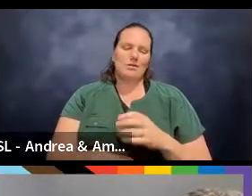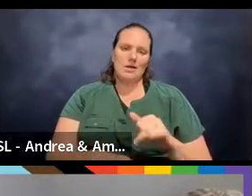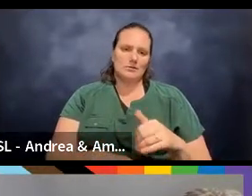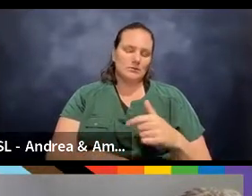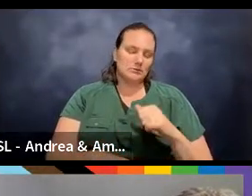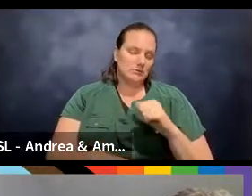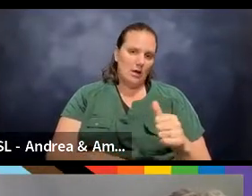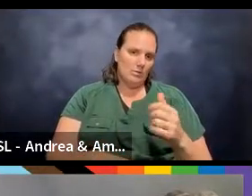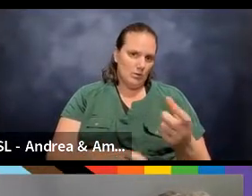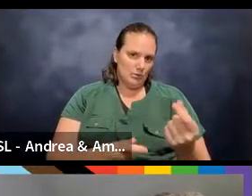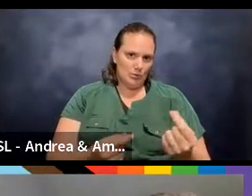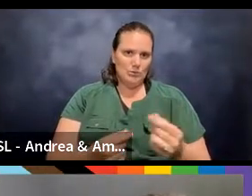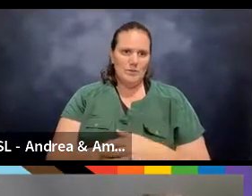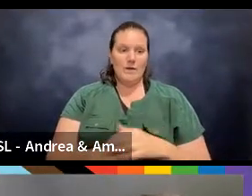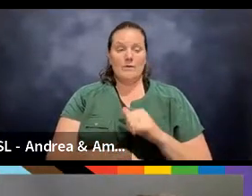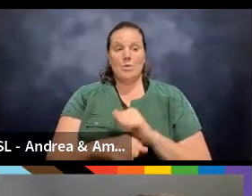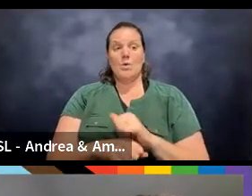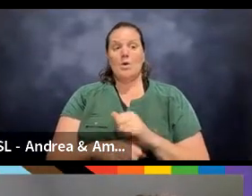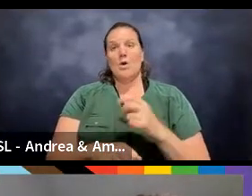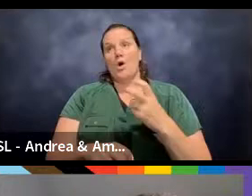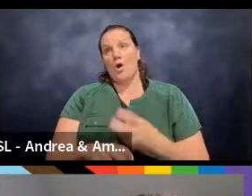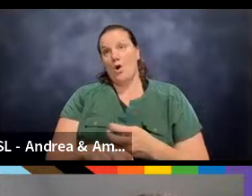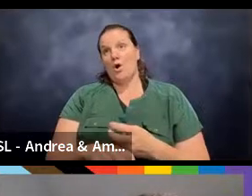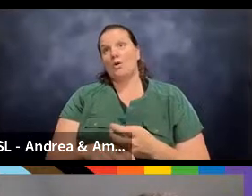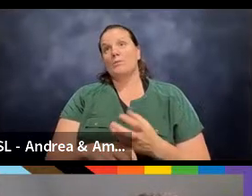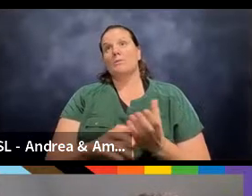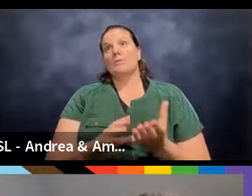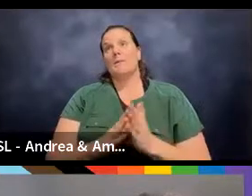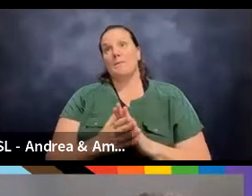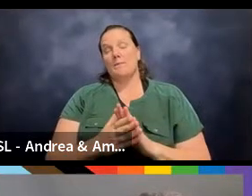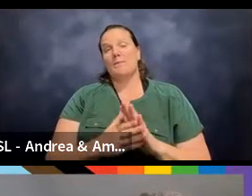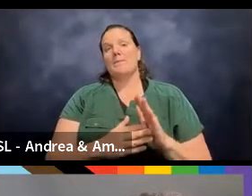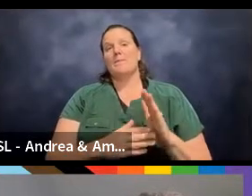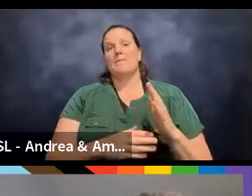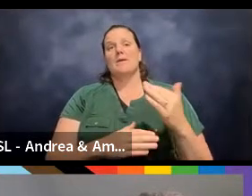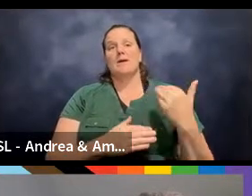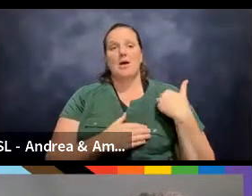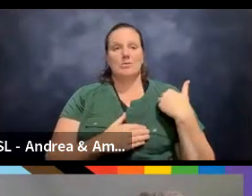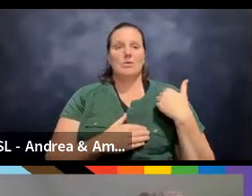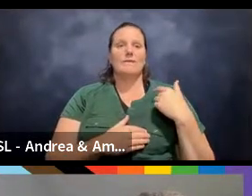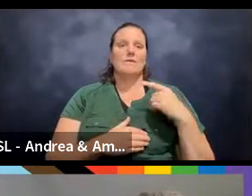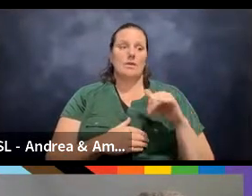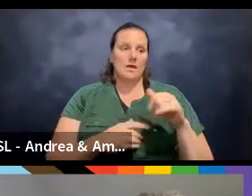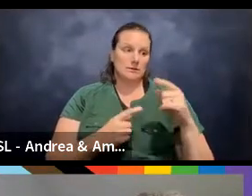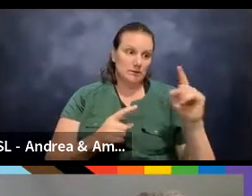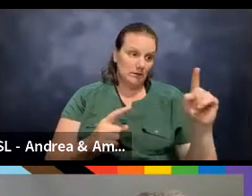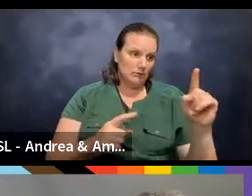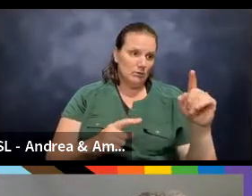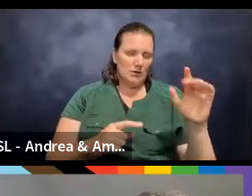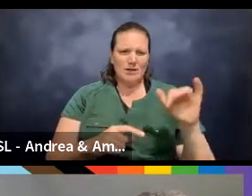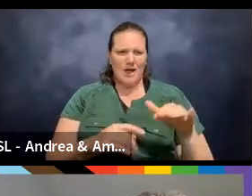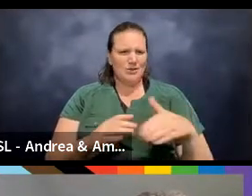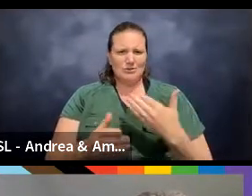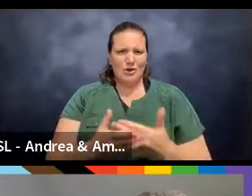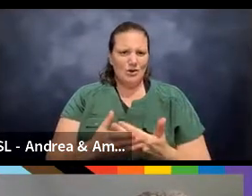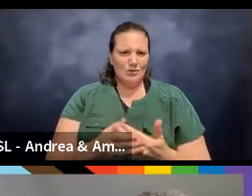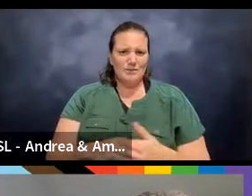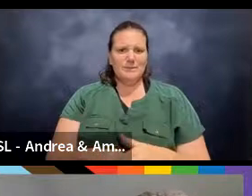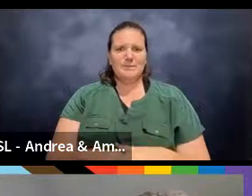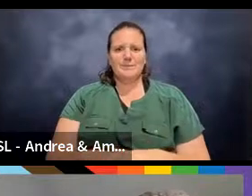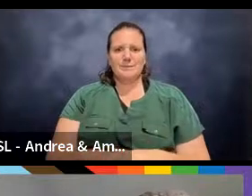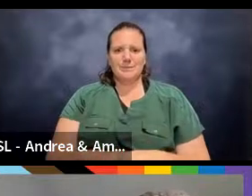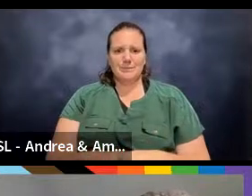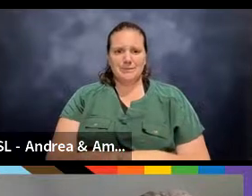I think even if you work really hard, you've got to hold yourself accountable to some metrics on the back end to say, were we successful? That's all.